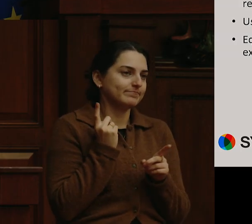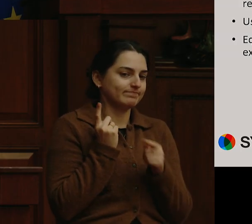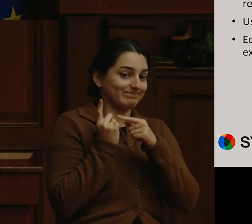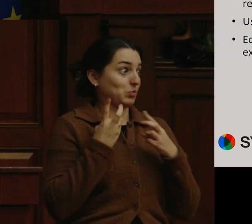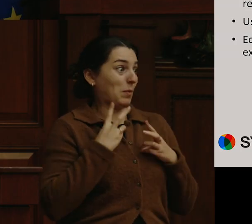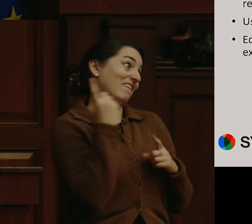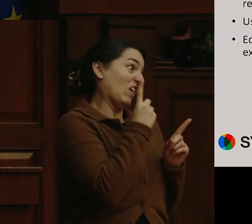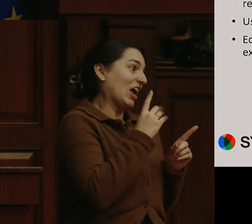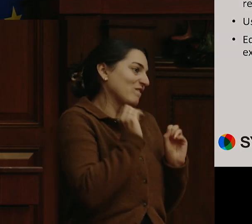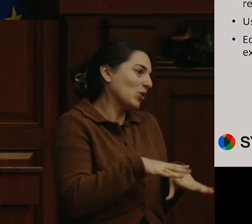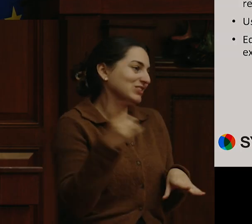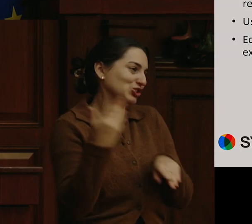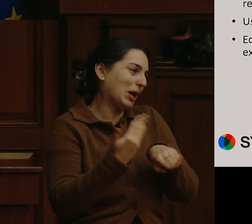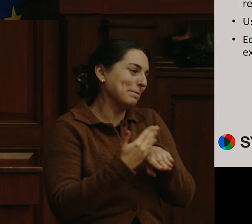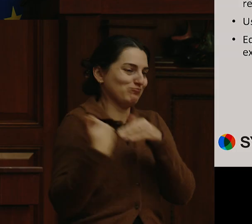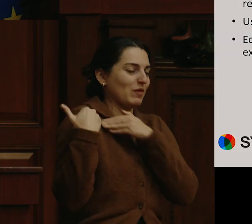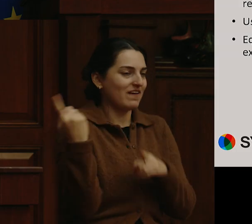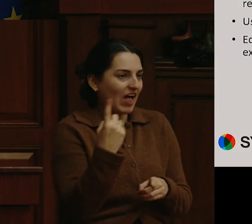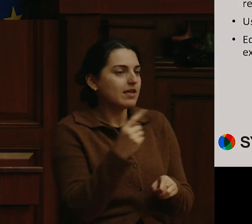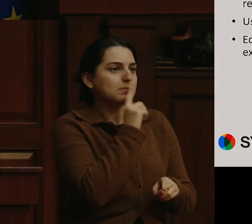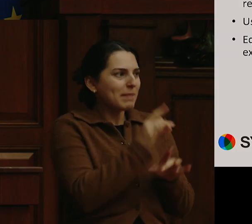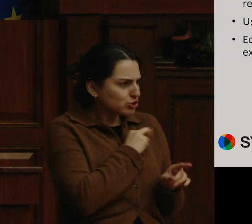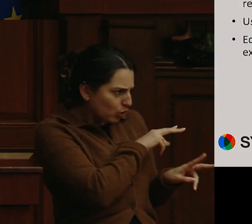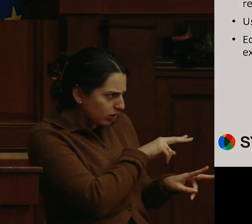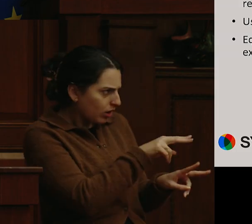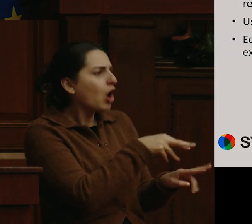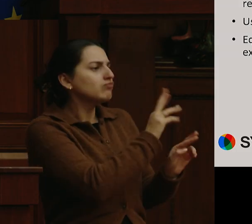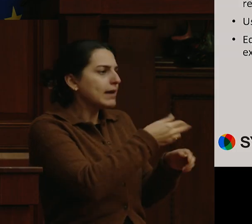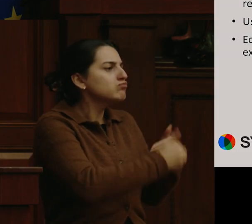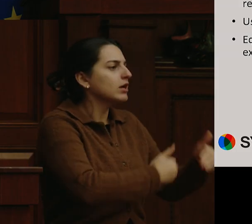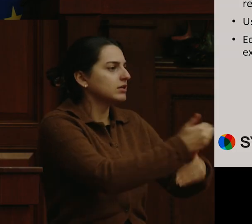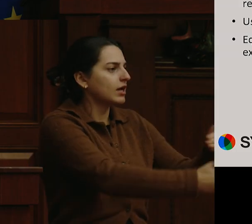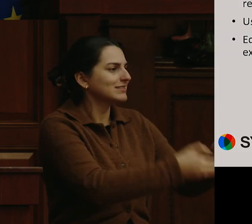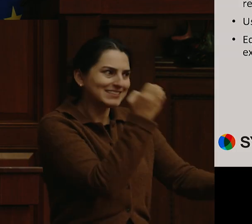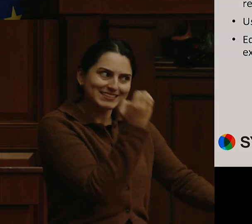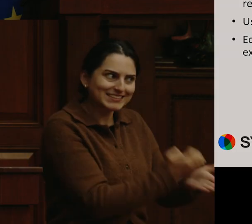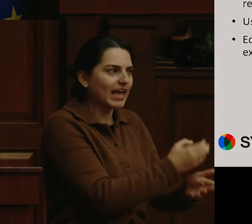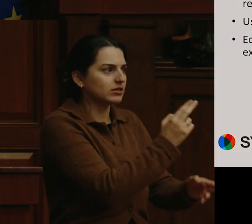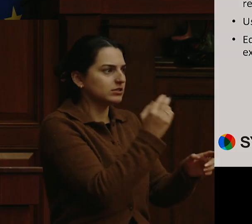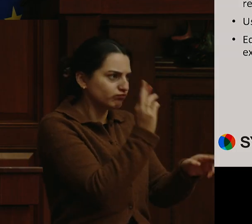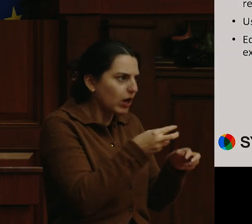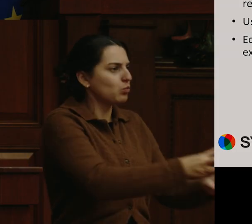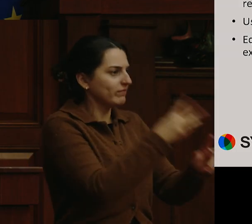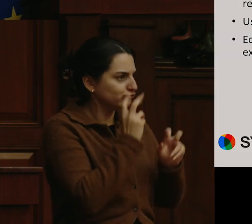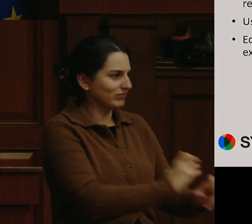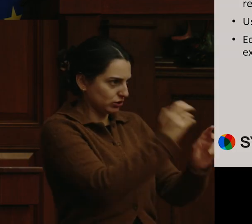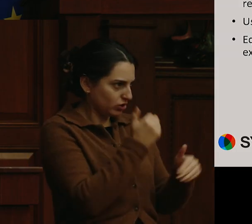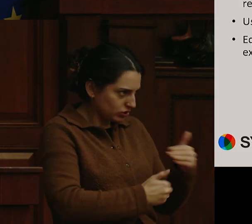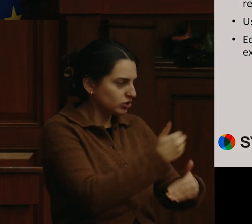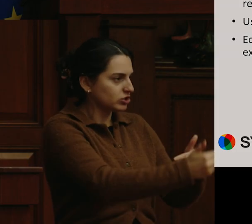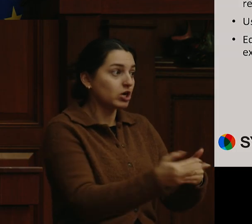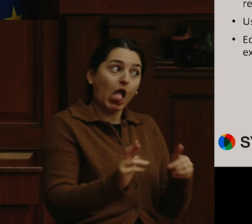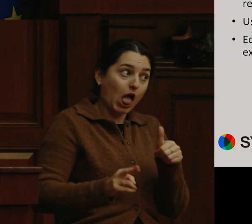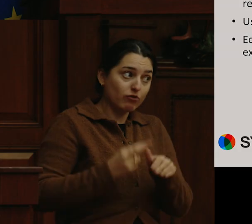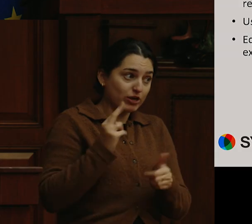she advises, obviously, but she just makes sure that we are doing the process exactly as it's supposed to be done. It's